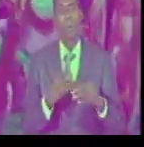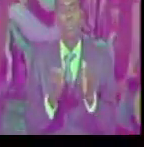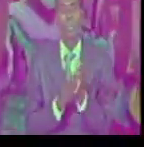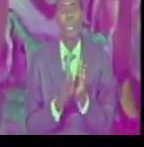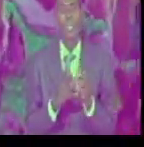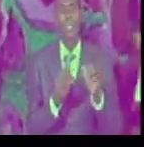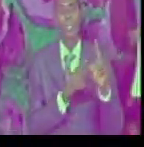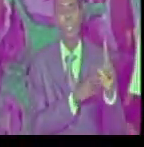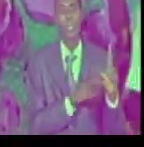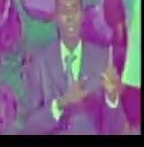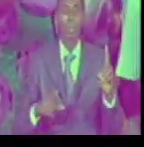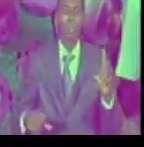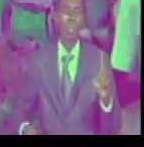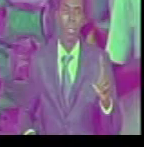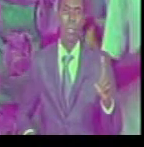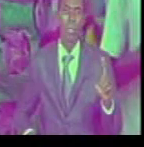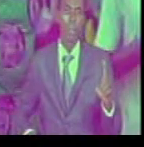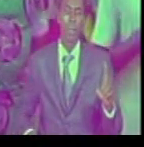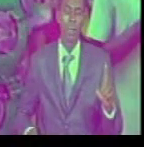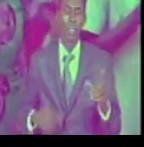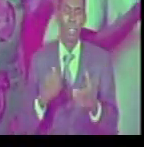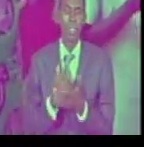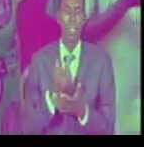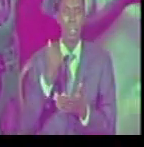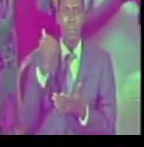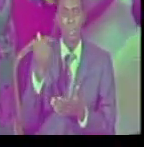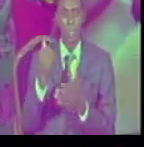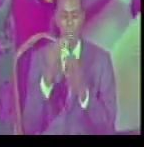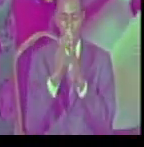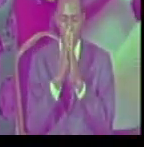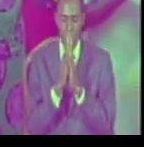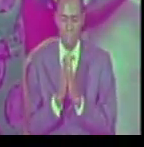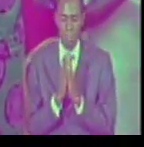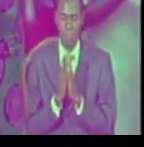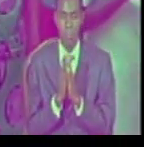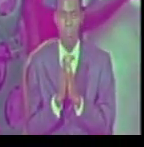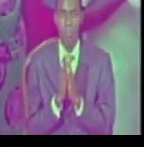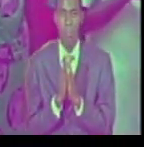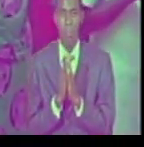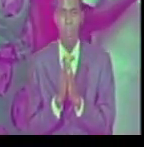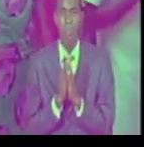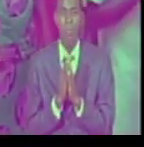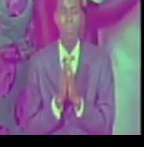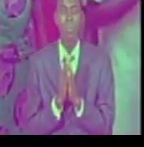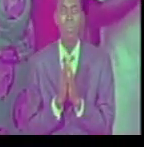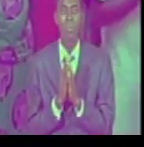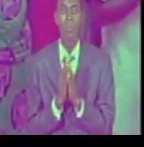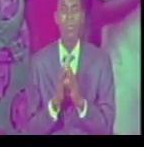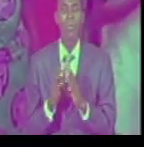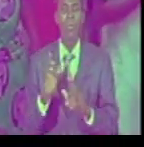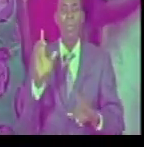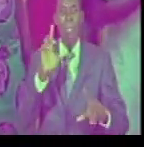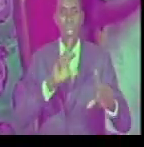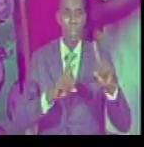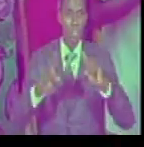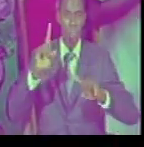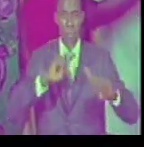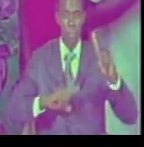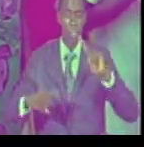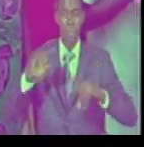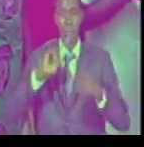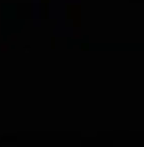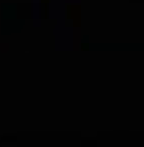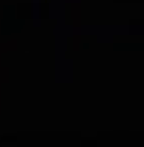and praise the Lord. Amen. Tell your soul to rise up and praise the Lord. Tell your soul, my